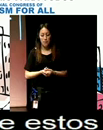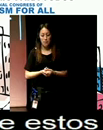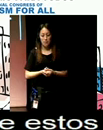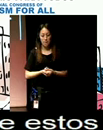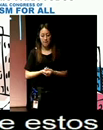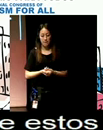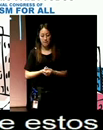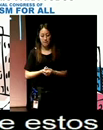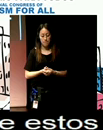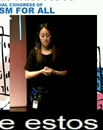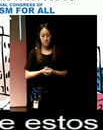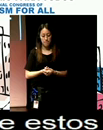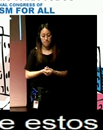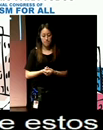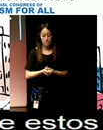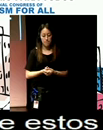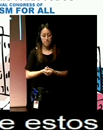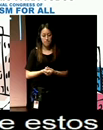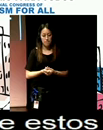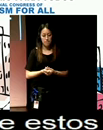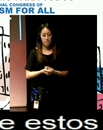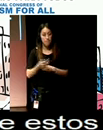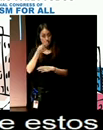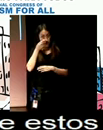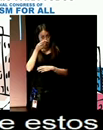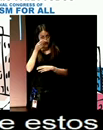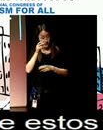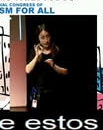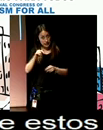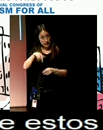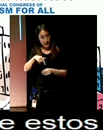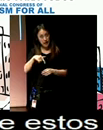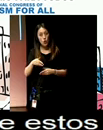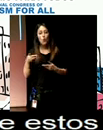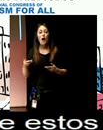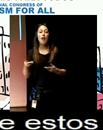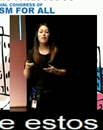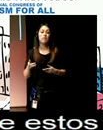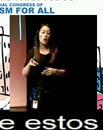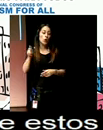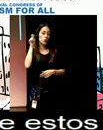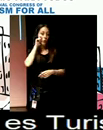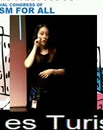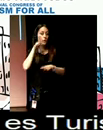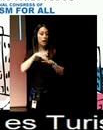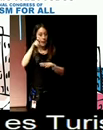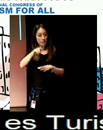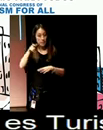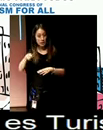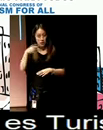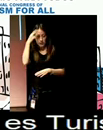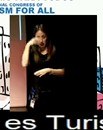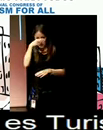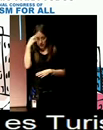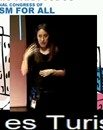tours for people, for Christian people that want to follow the footsteps of Jesus. All of